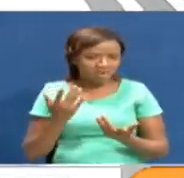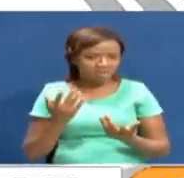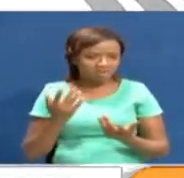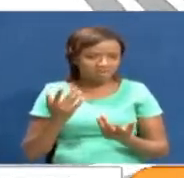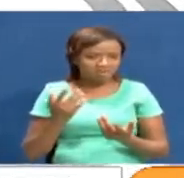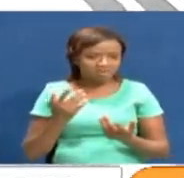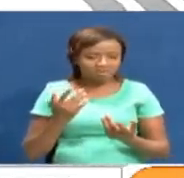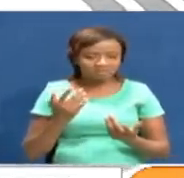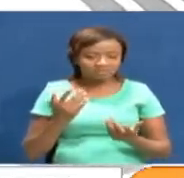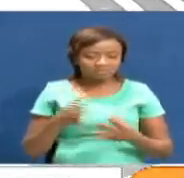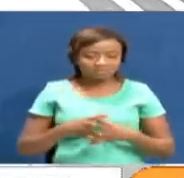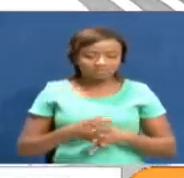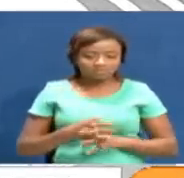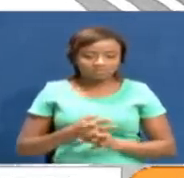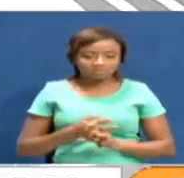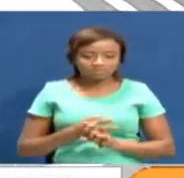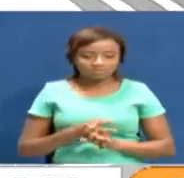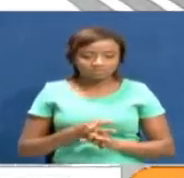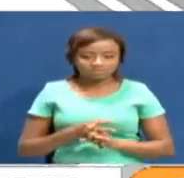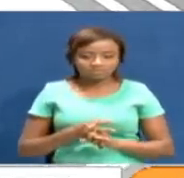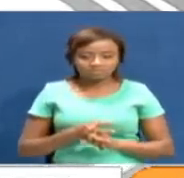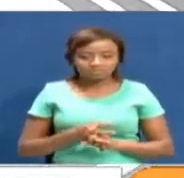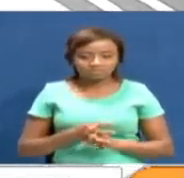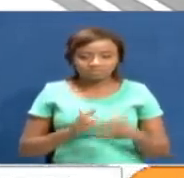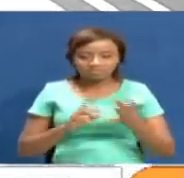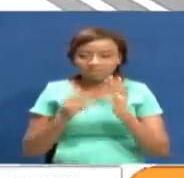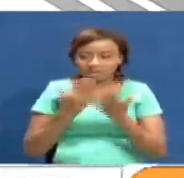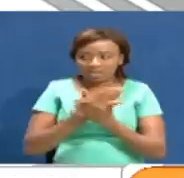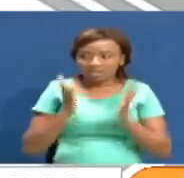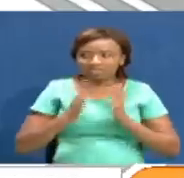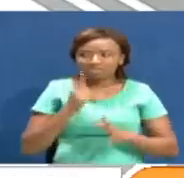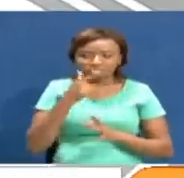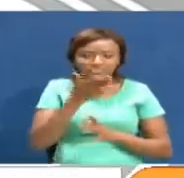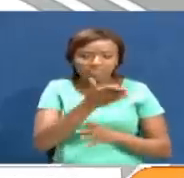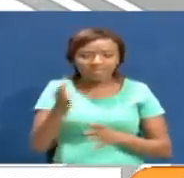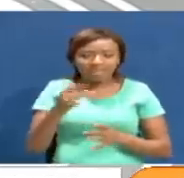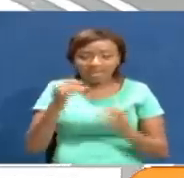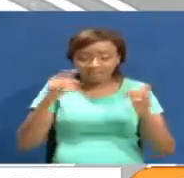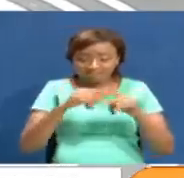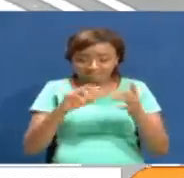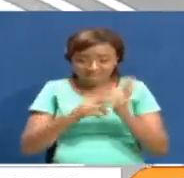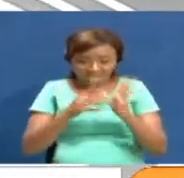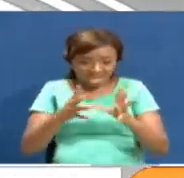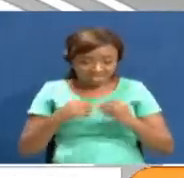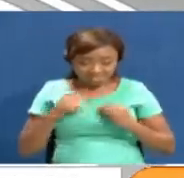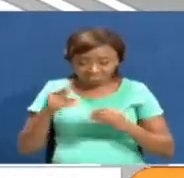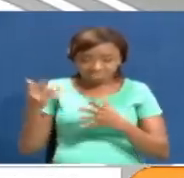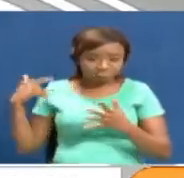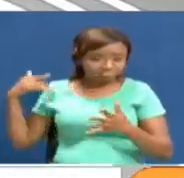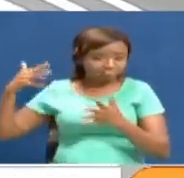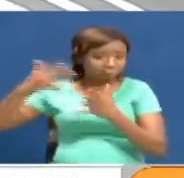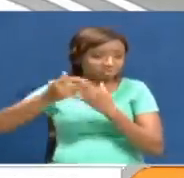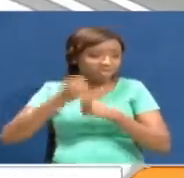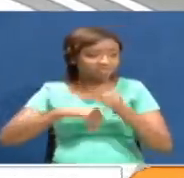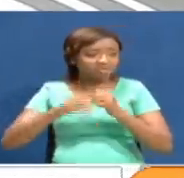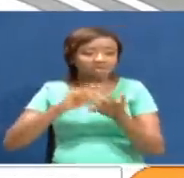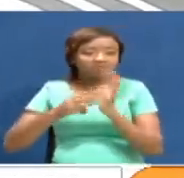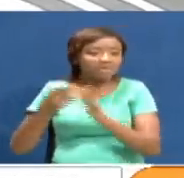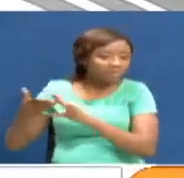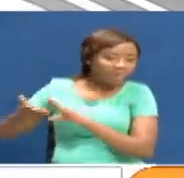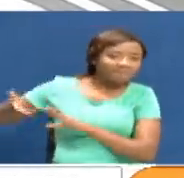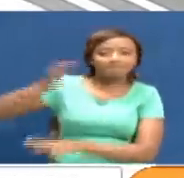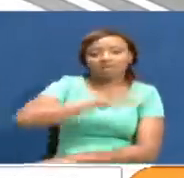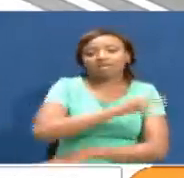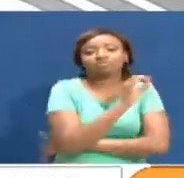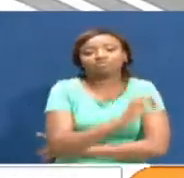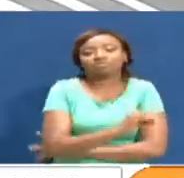seizing at the end? You know, if whoever is in doesn't agree with what you did, like has happened before, we go back to zero again,